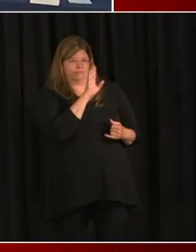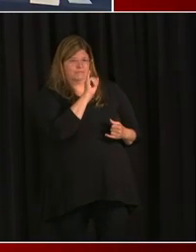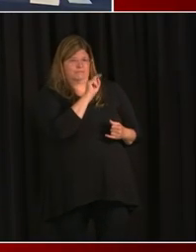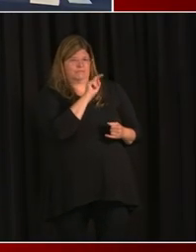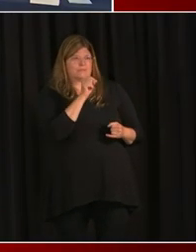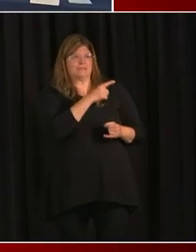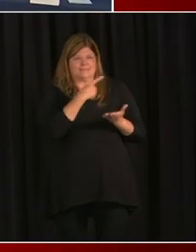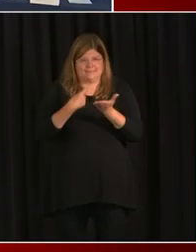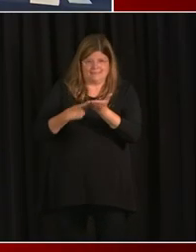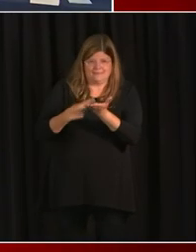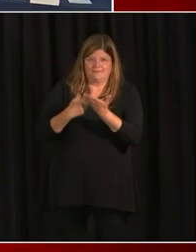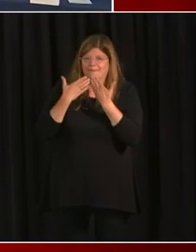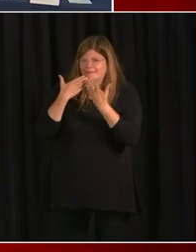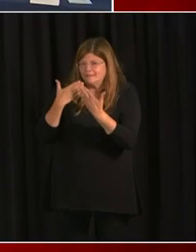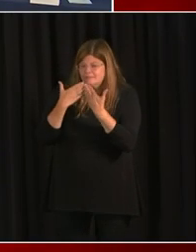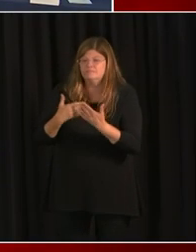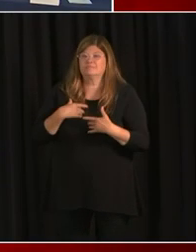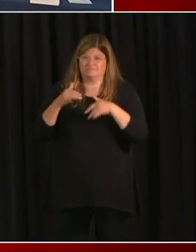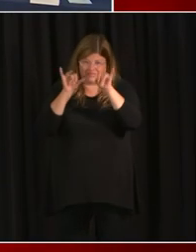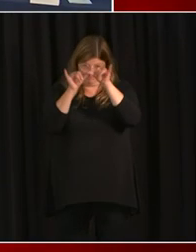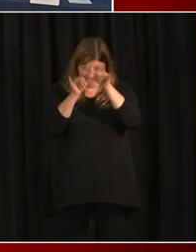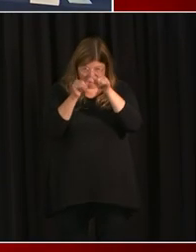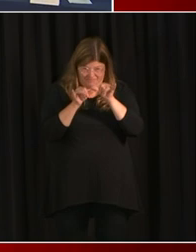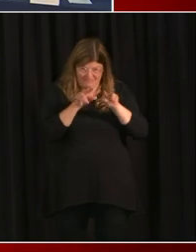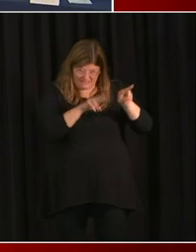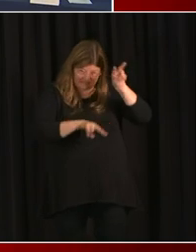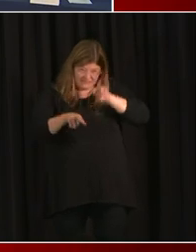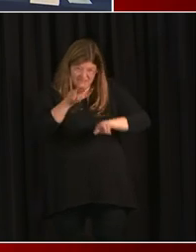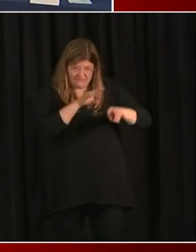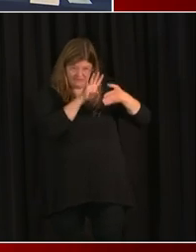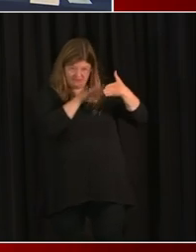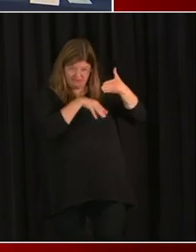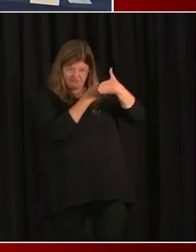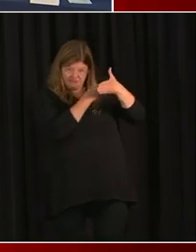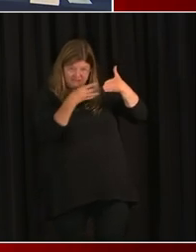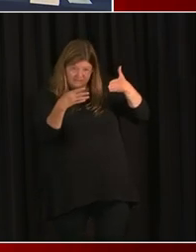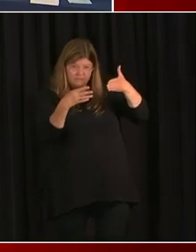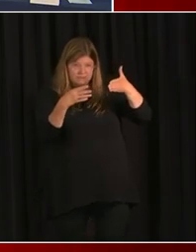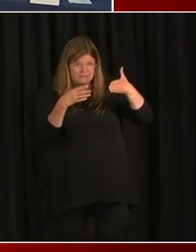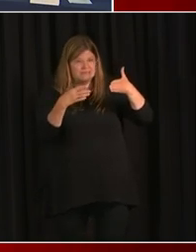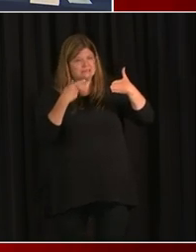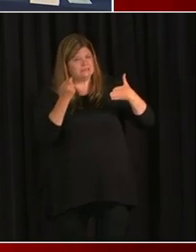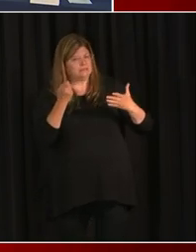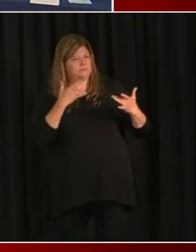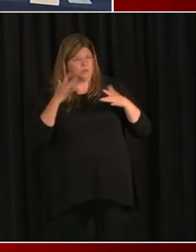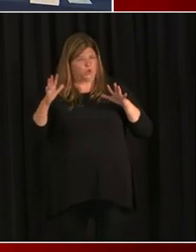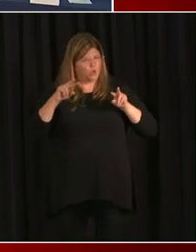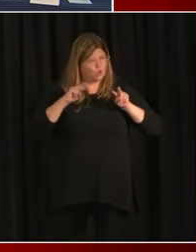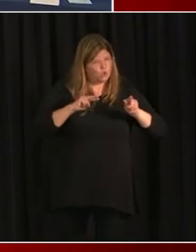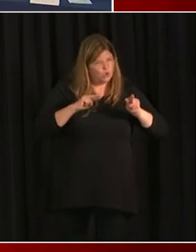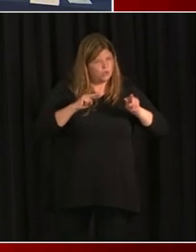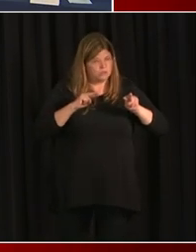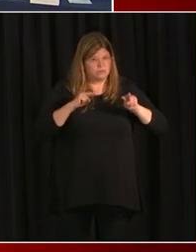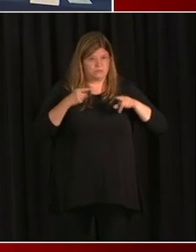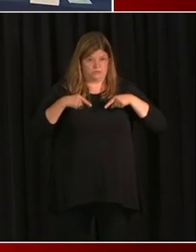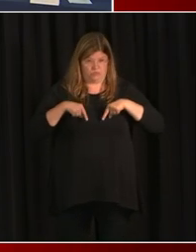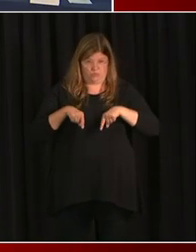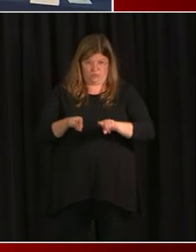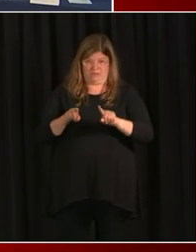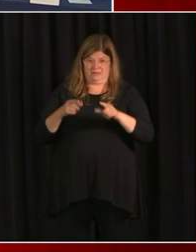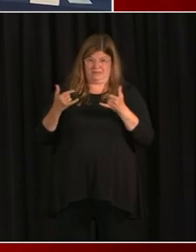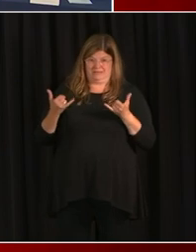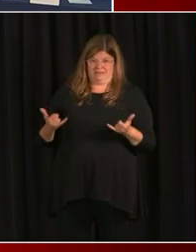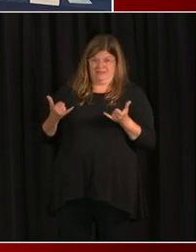the metrics that were of concern for us and some of the things that we wanted to look at while we are in